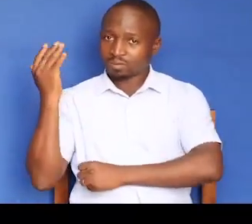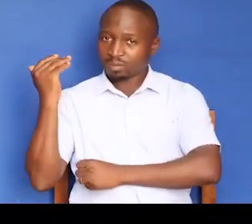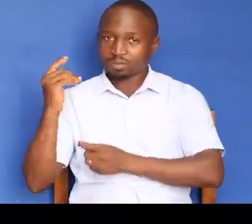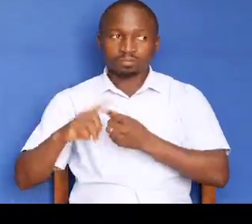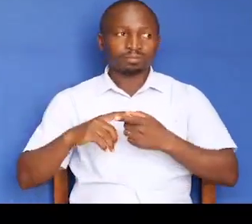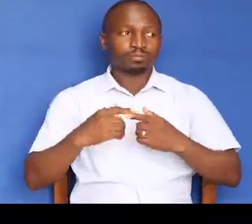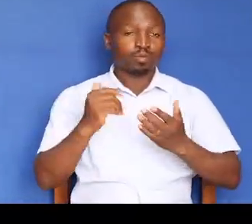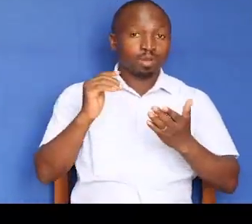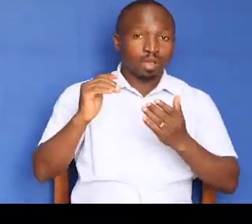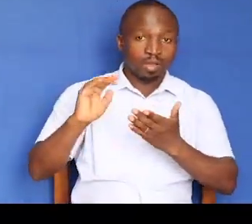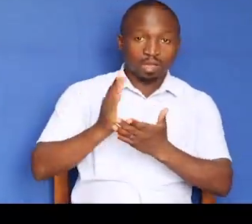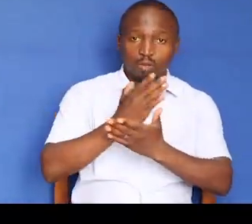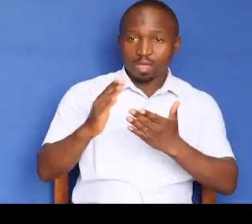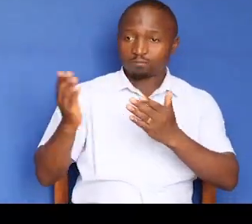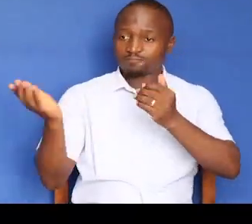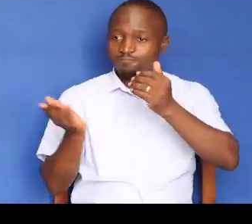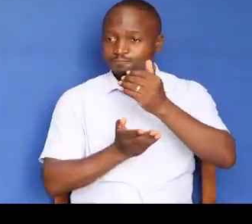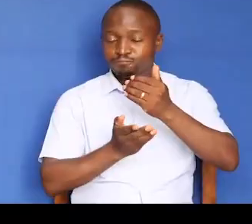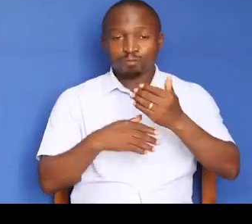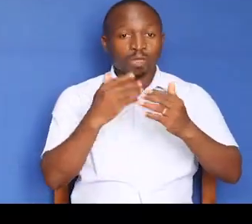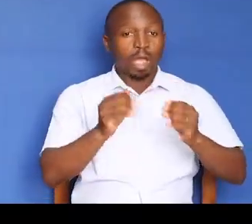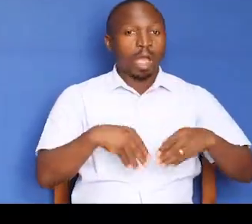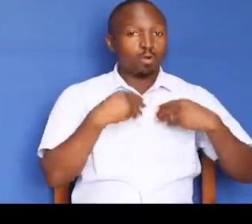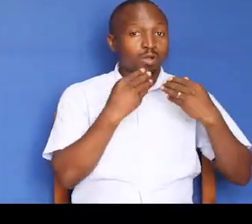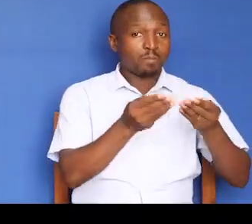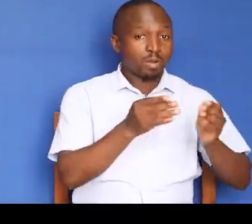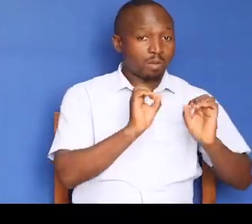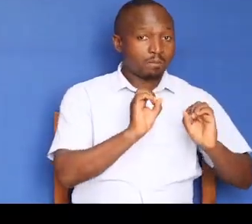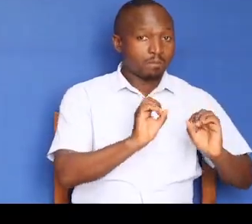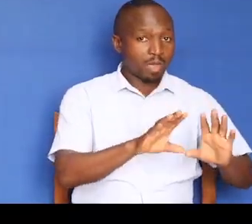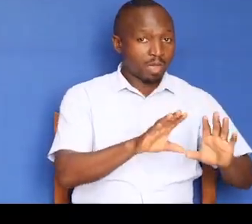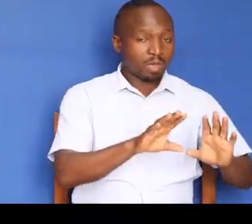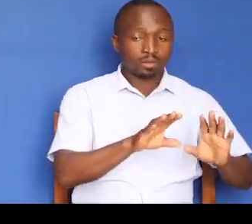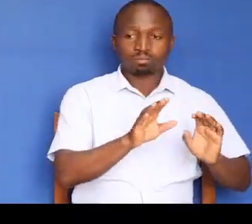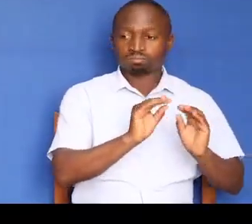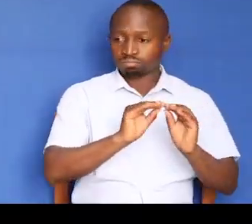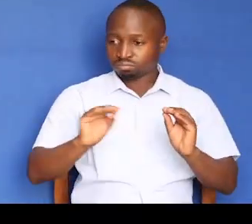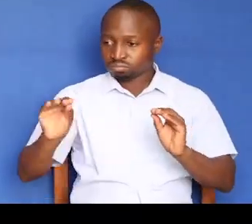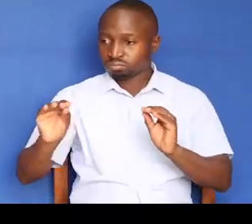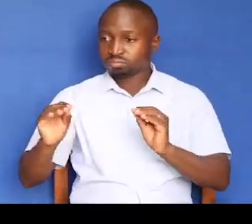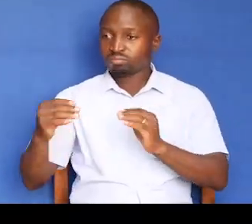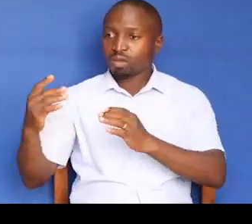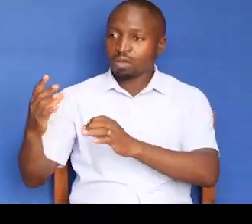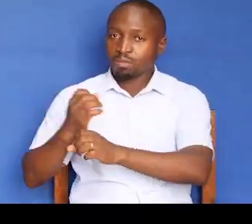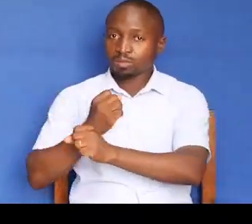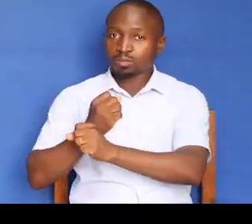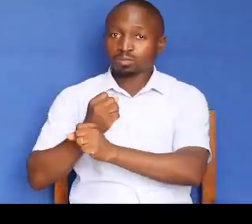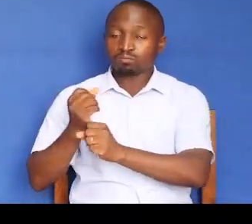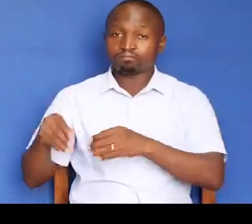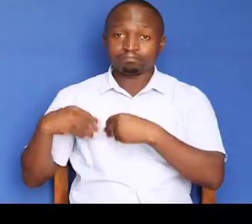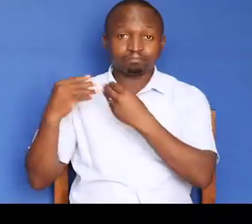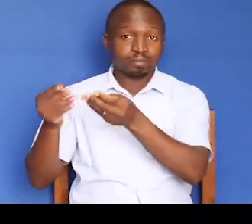revenue, divided by, you take new output level minus old output level.